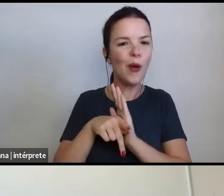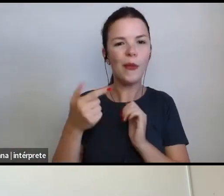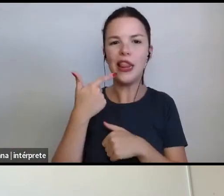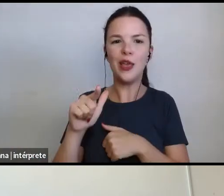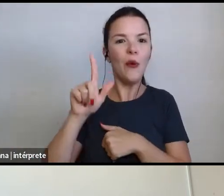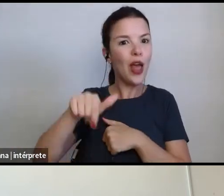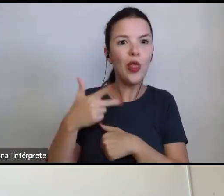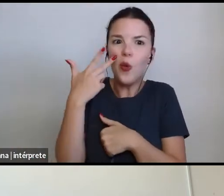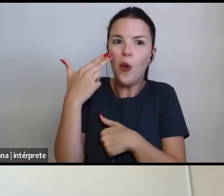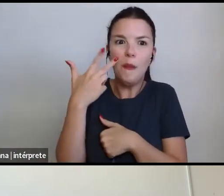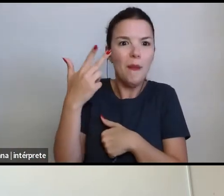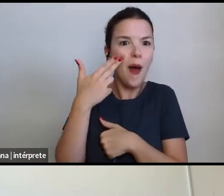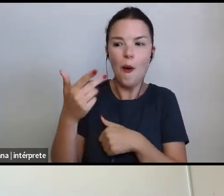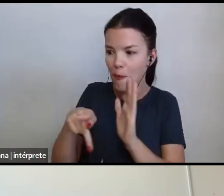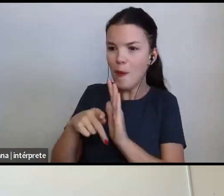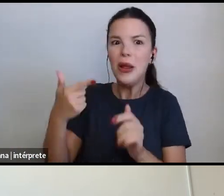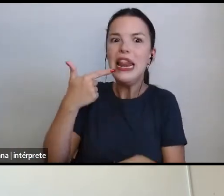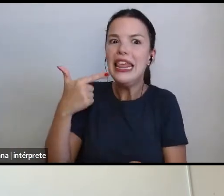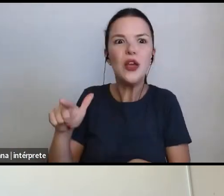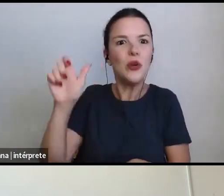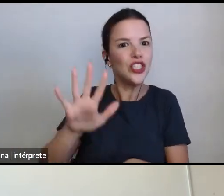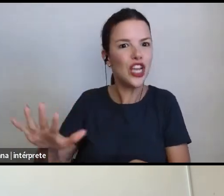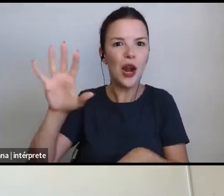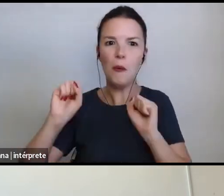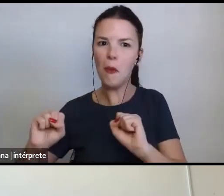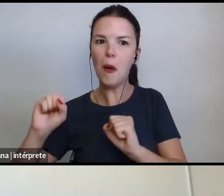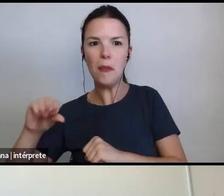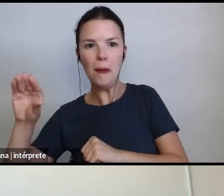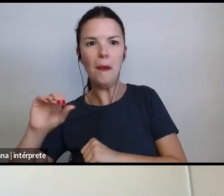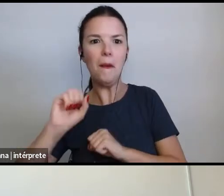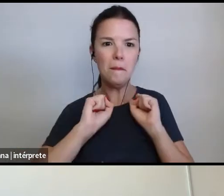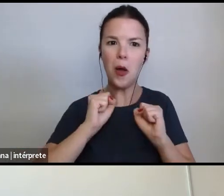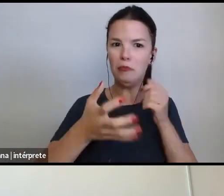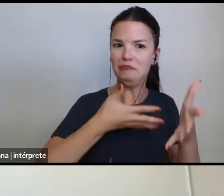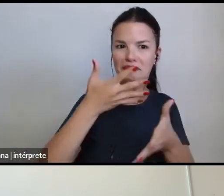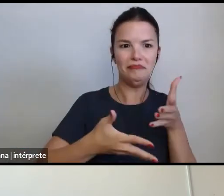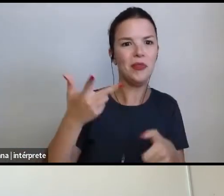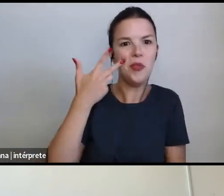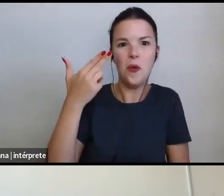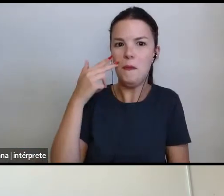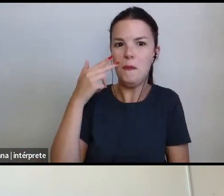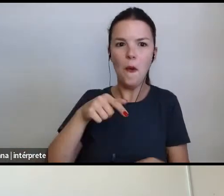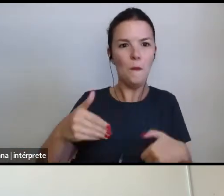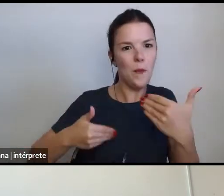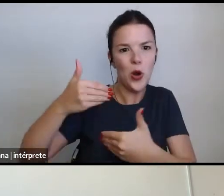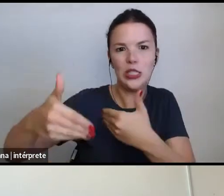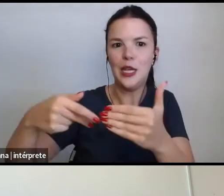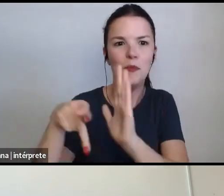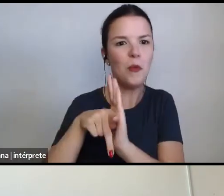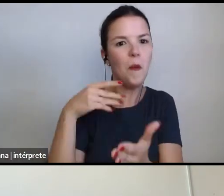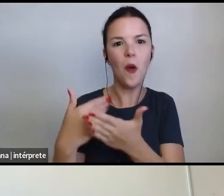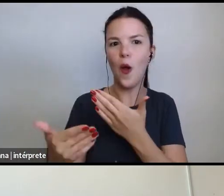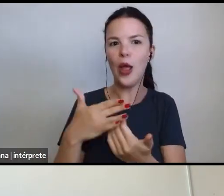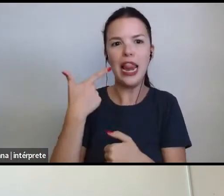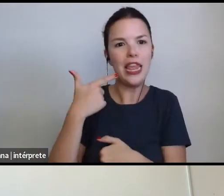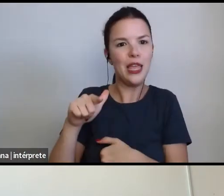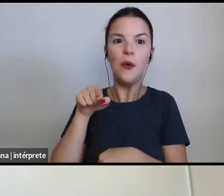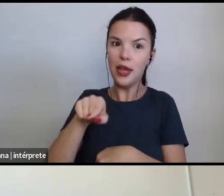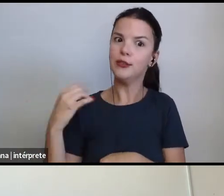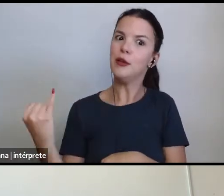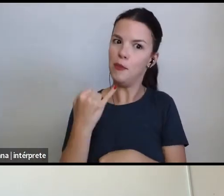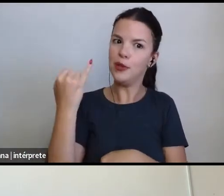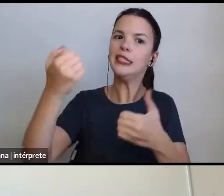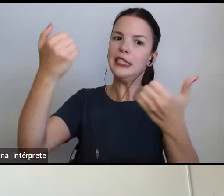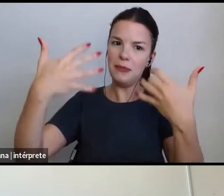common to languages in general. So that's maybe that's worth highlighting, as I